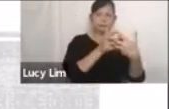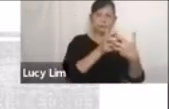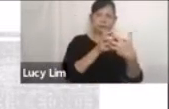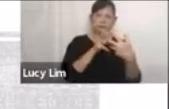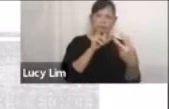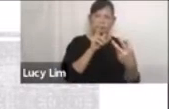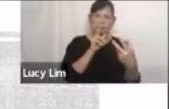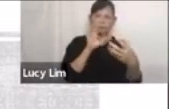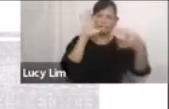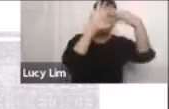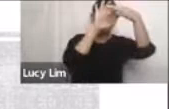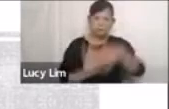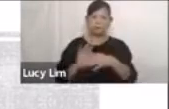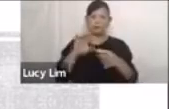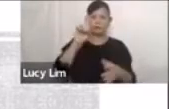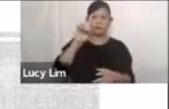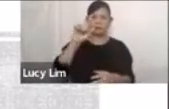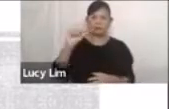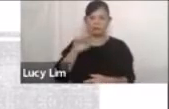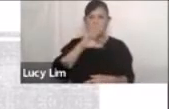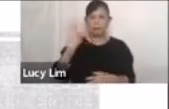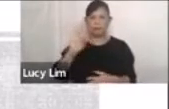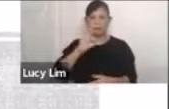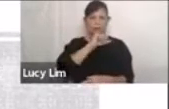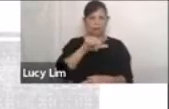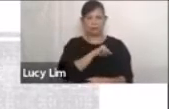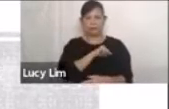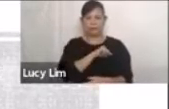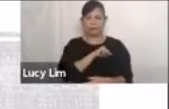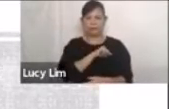negative attitude of service providers was identified as